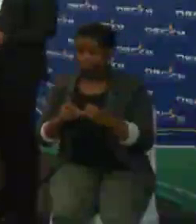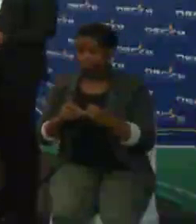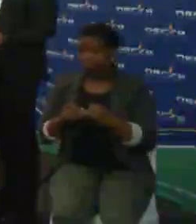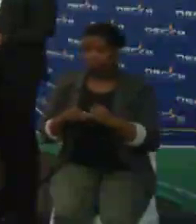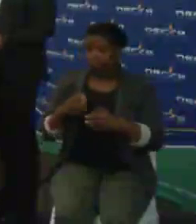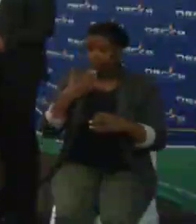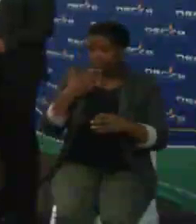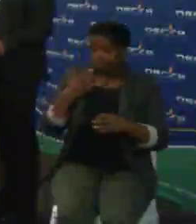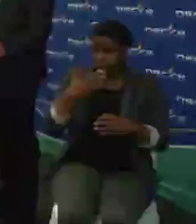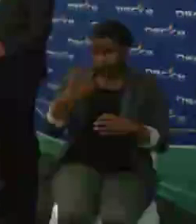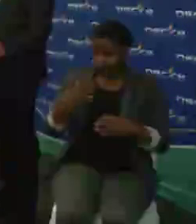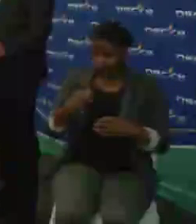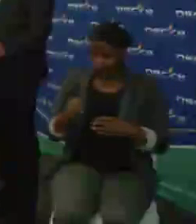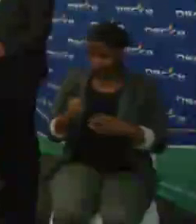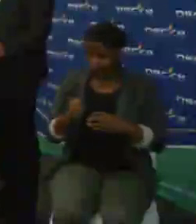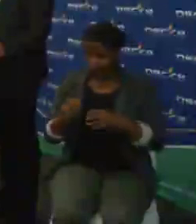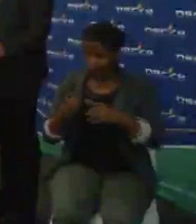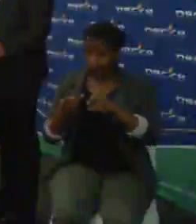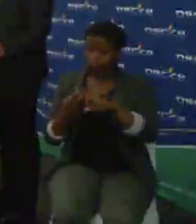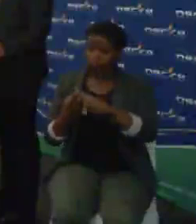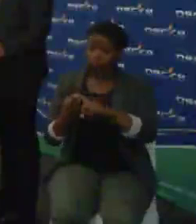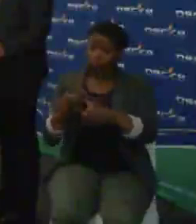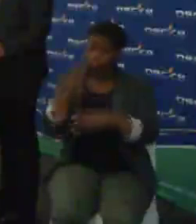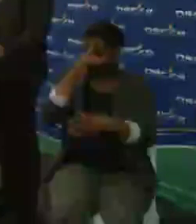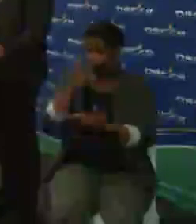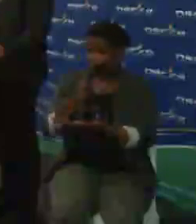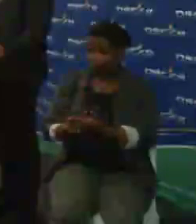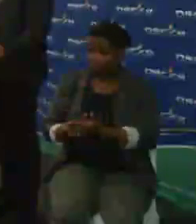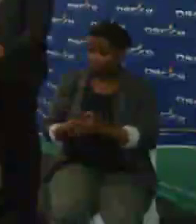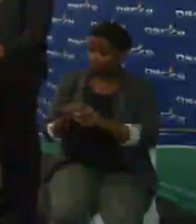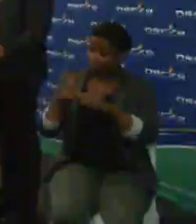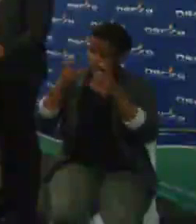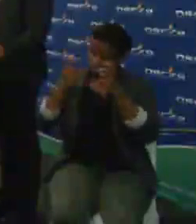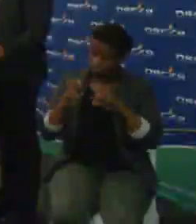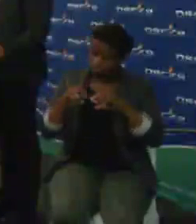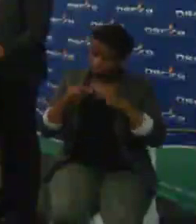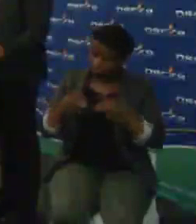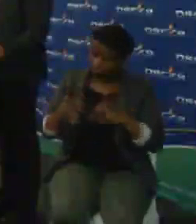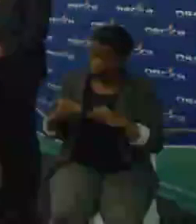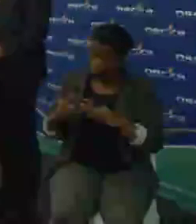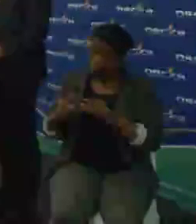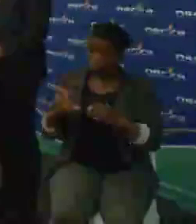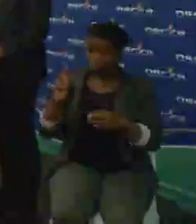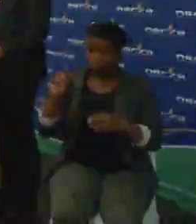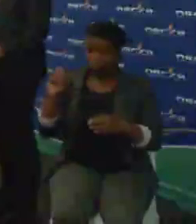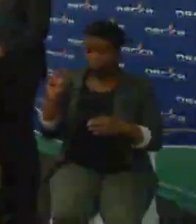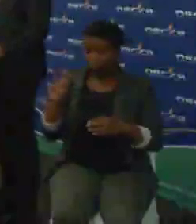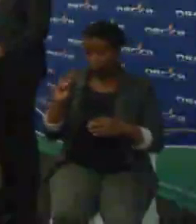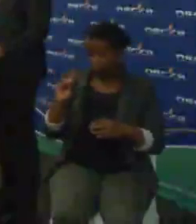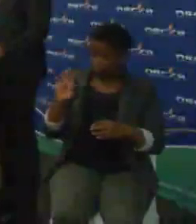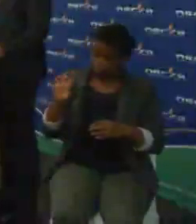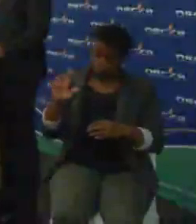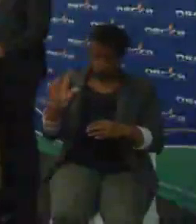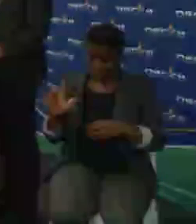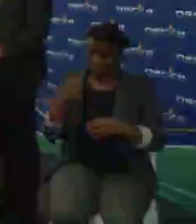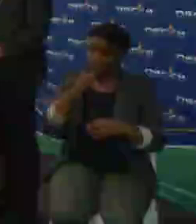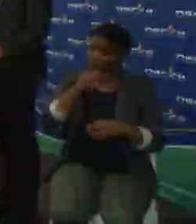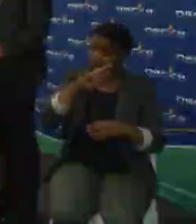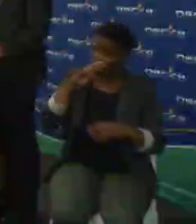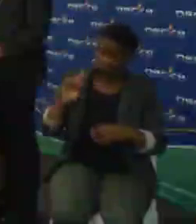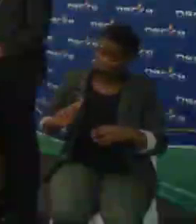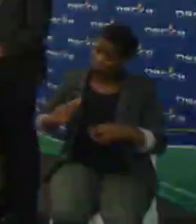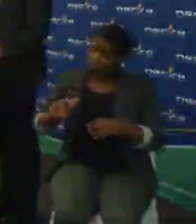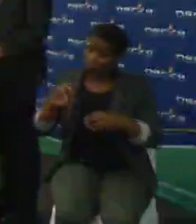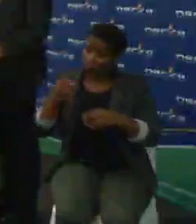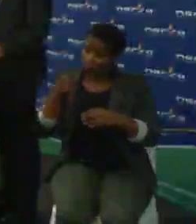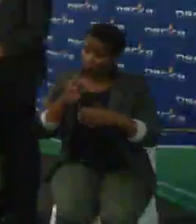much. In any case, I will begin with my first assertion, namely that Eskom's business model is unsustainable. The way that electricity